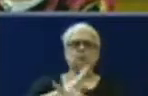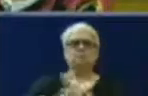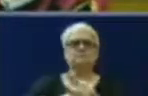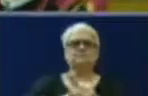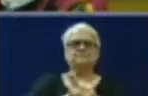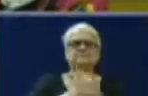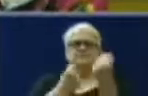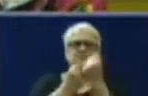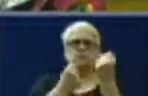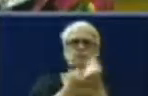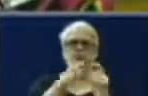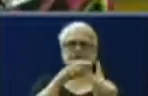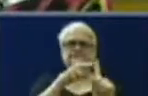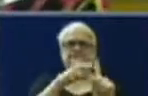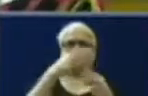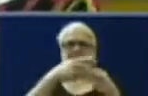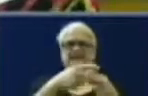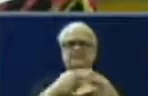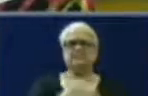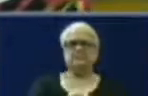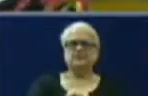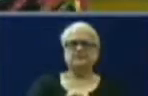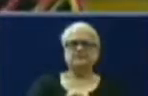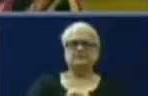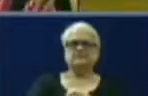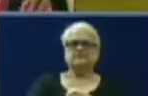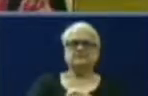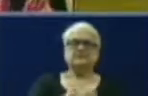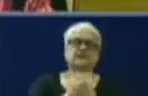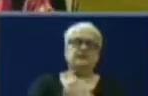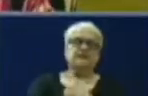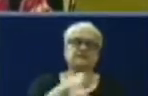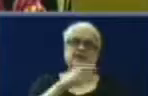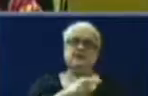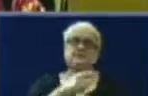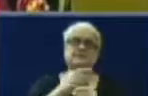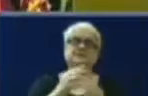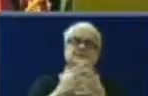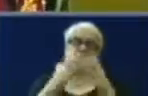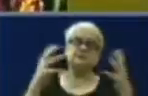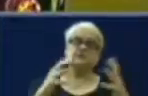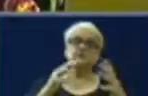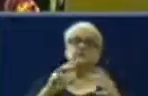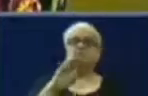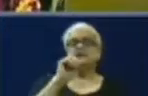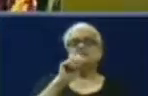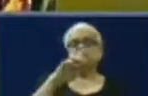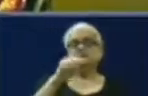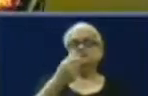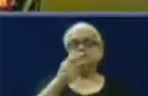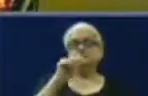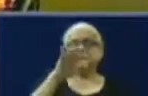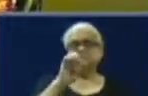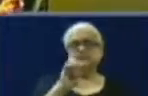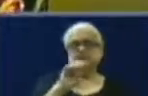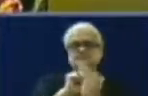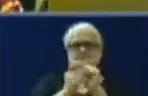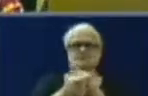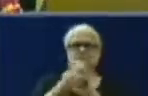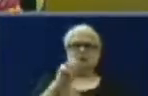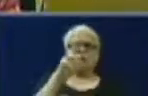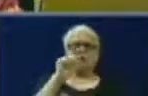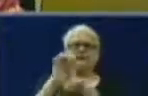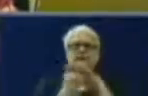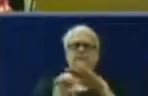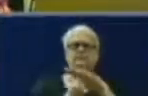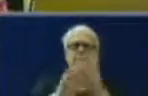Elementary. The public's love and support are huge. Mr. Tyree guided Bowen Elementary into being the greatest school on